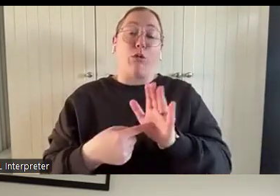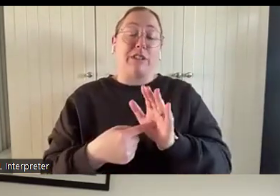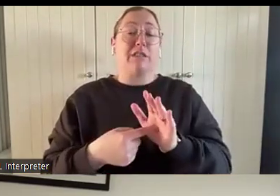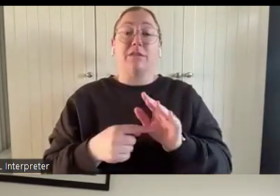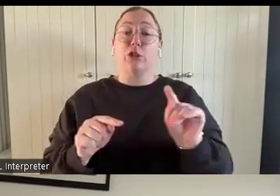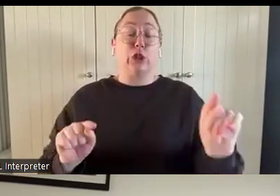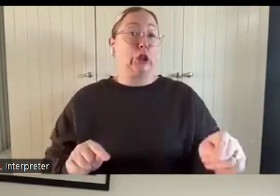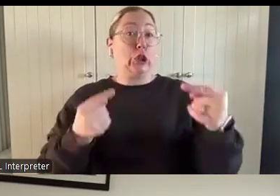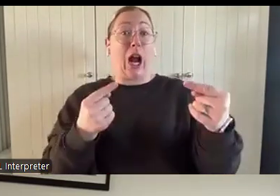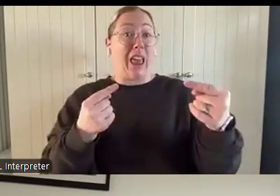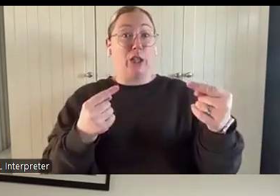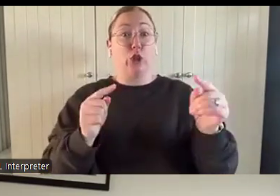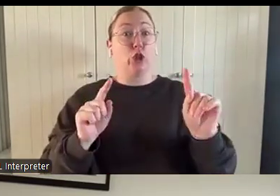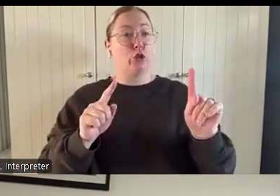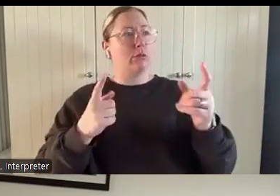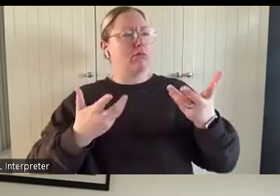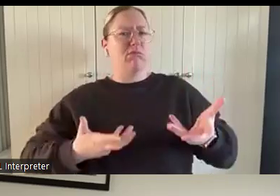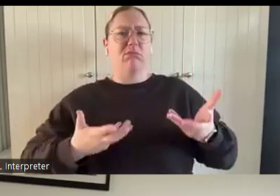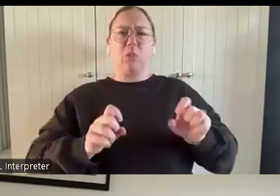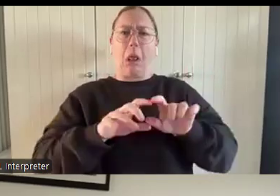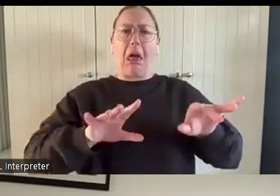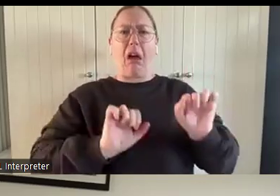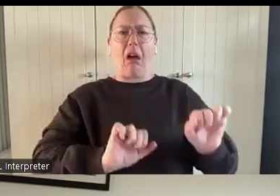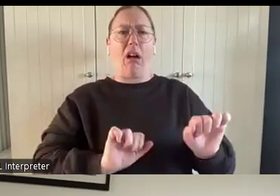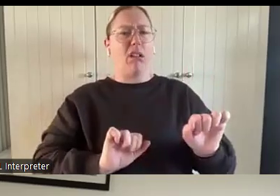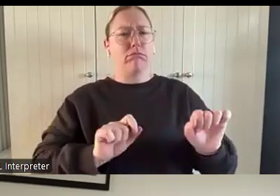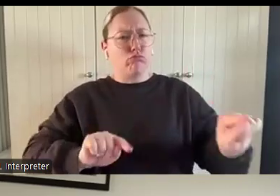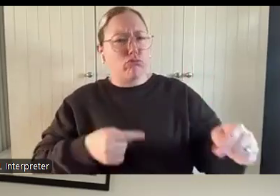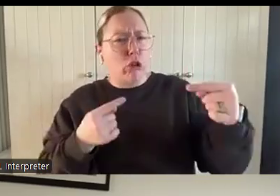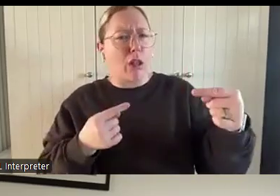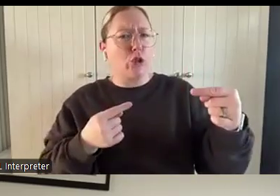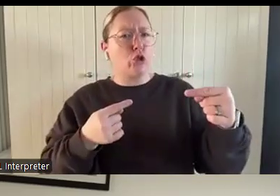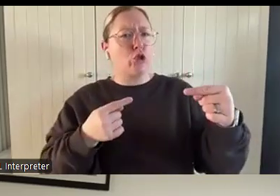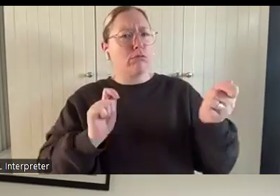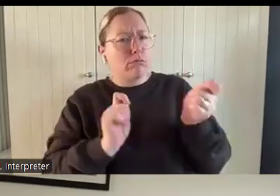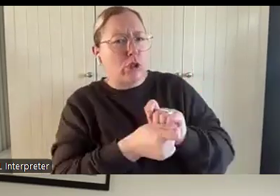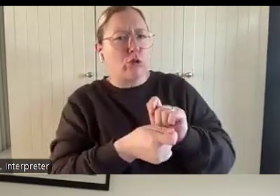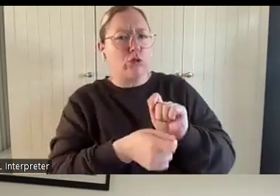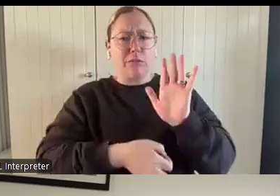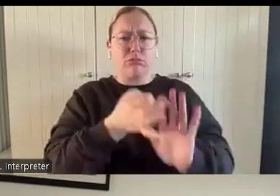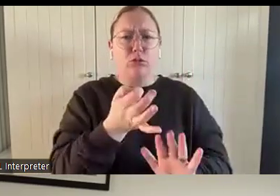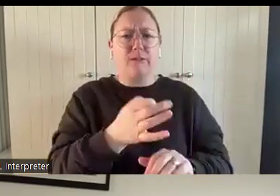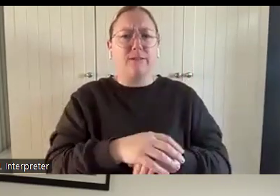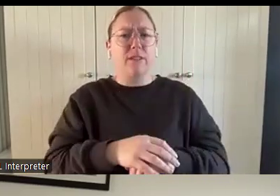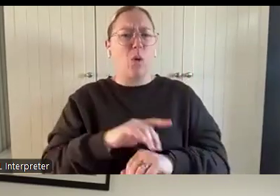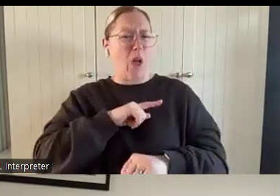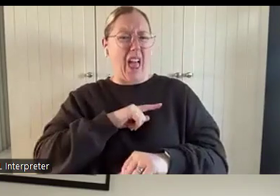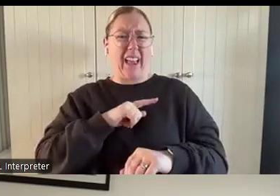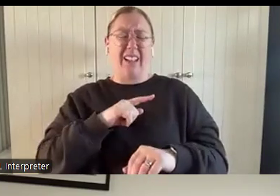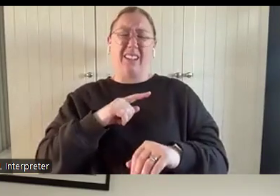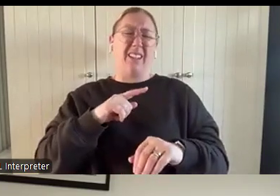dominated for centuries by same voices, same demographics, has been heavily